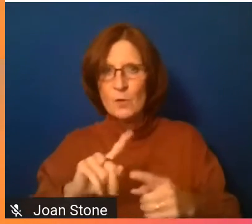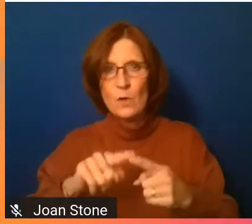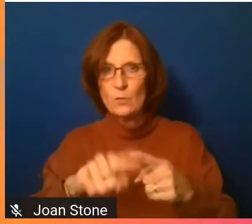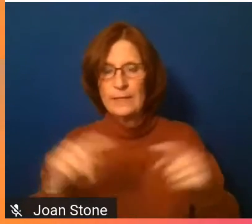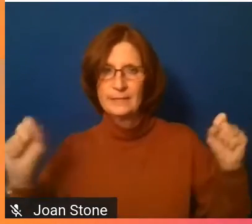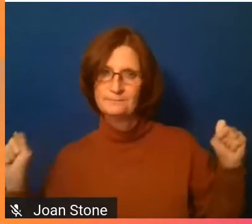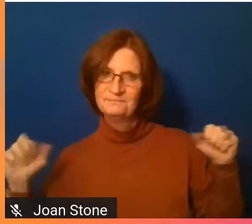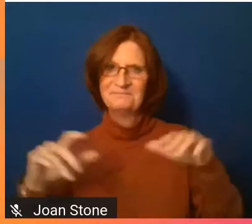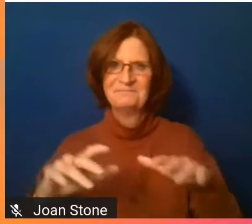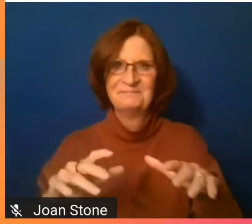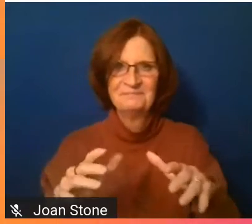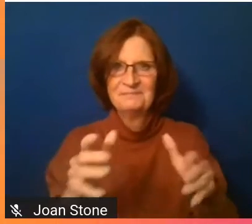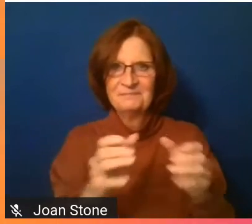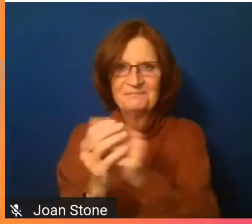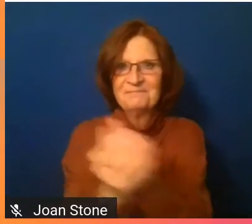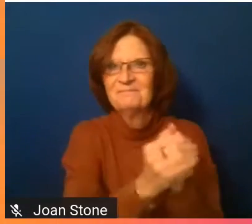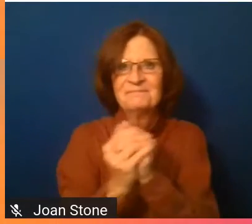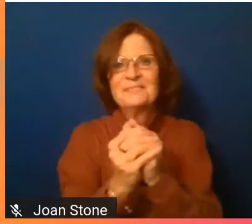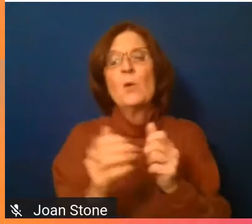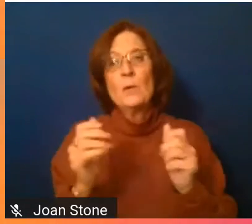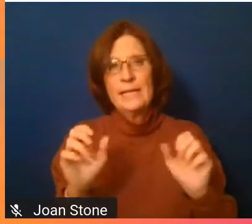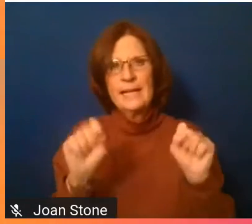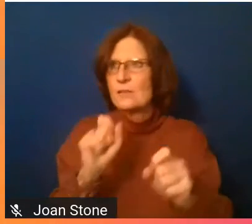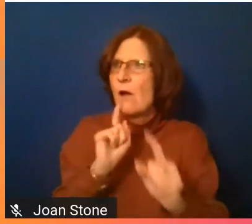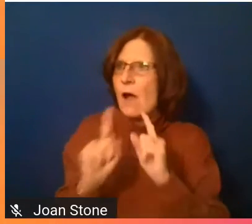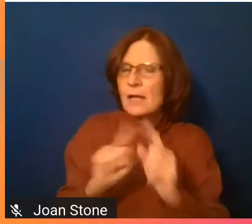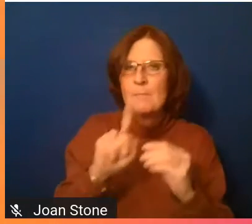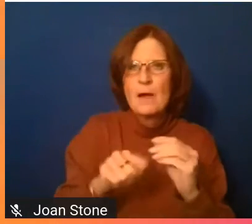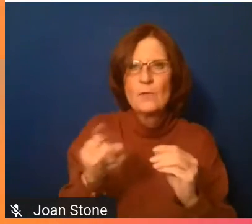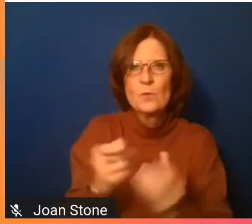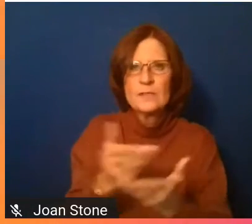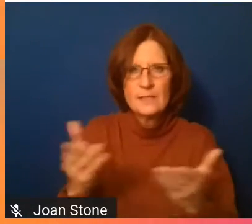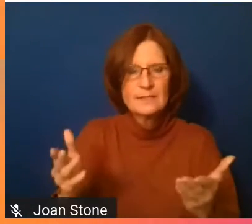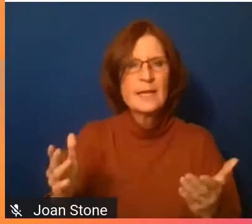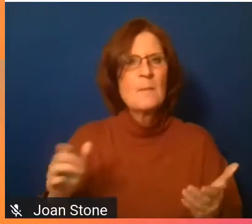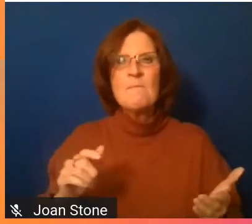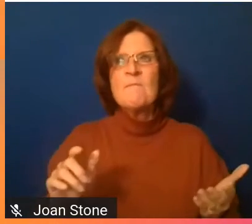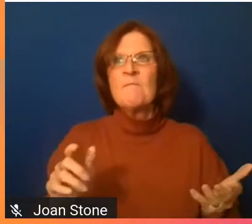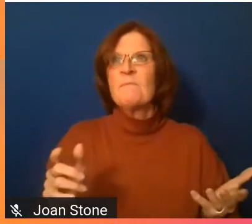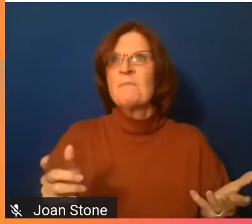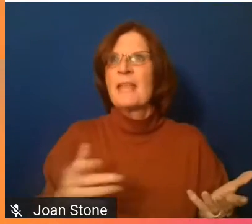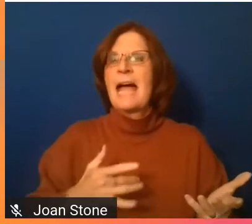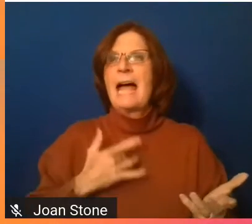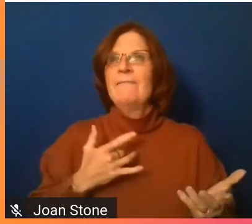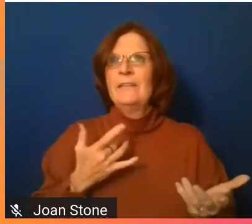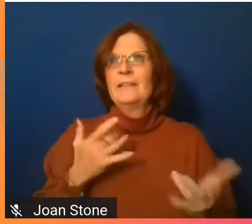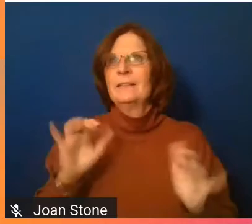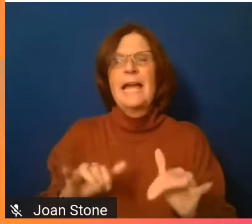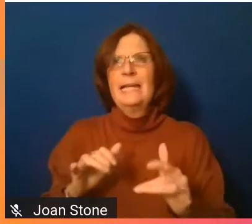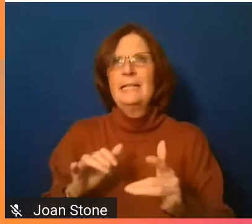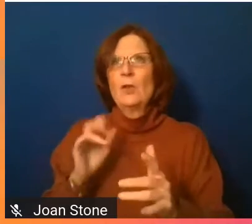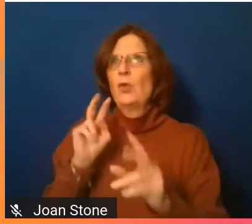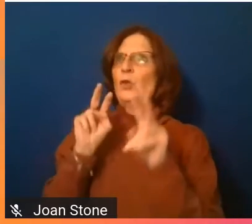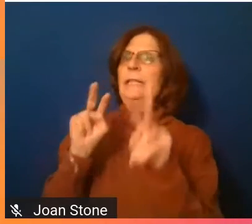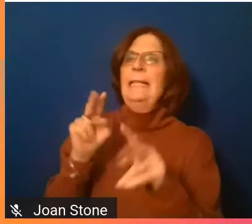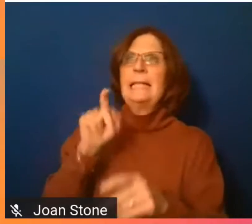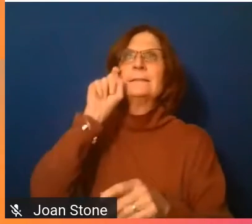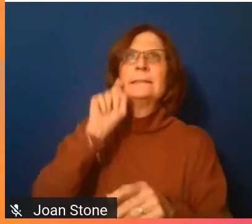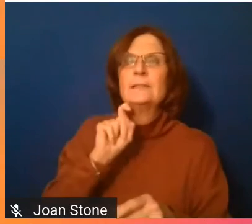in person and we can talk about these things, I just think something like the sexuality or the desire